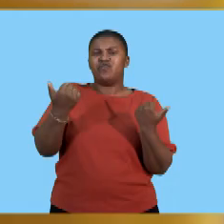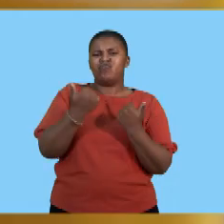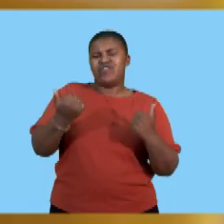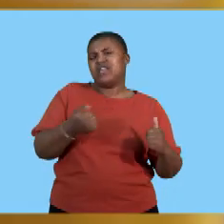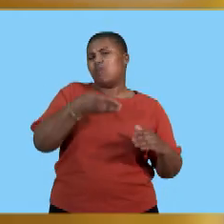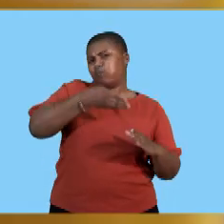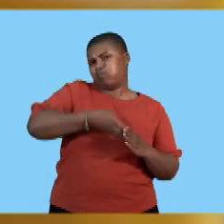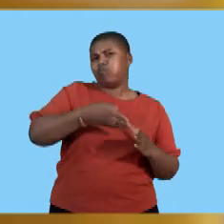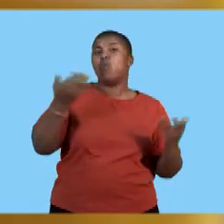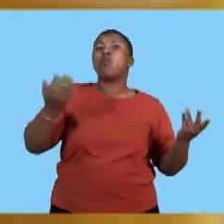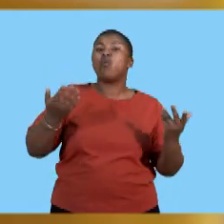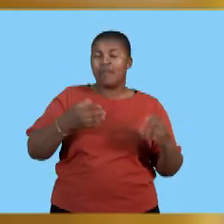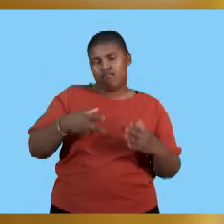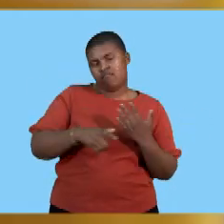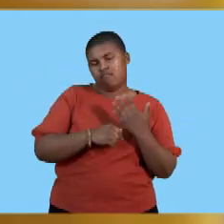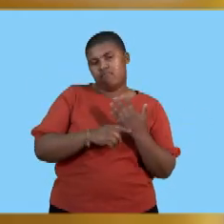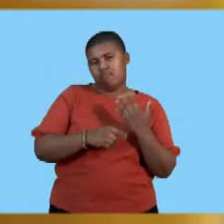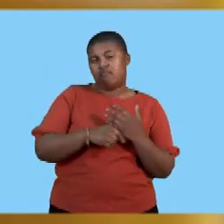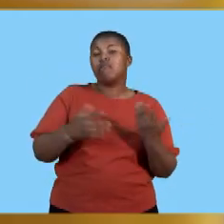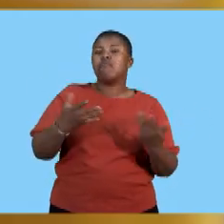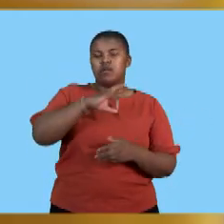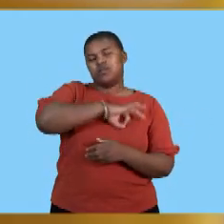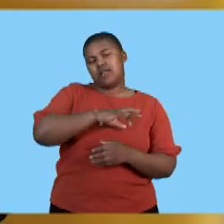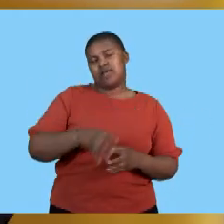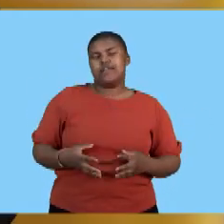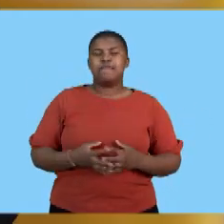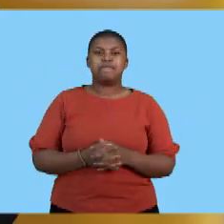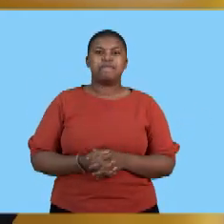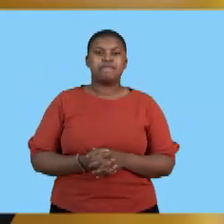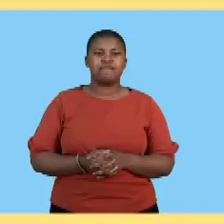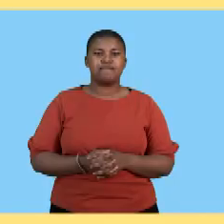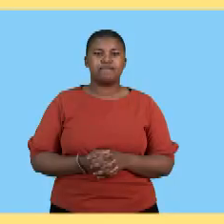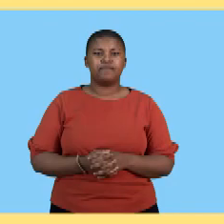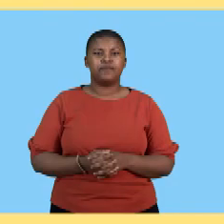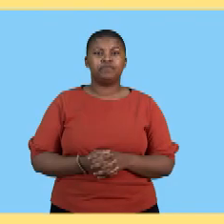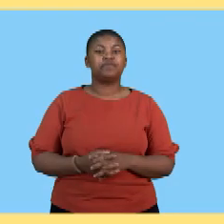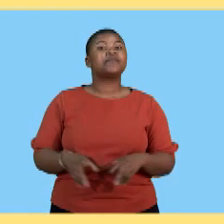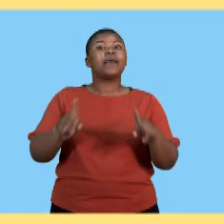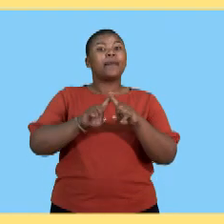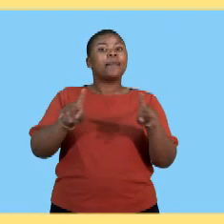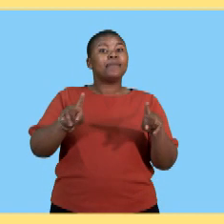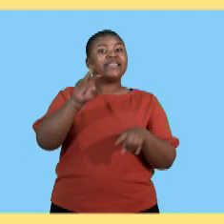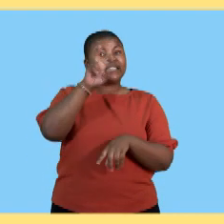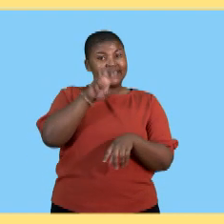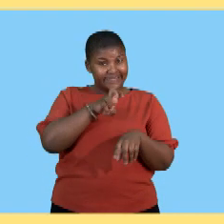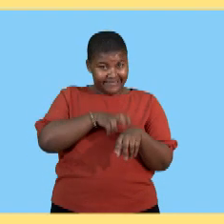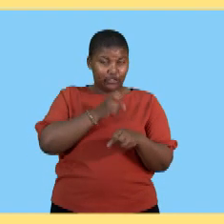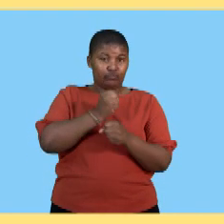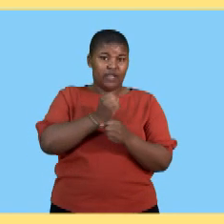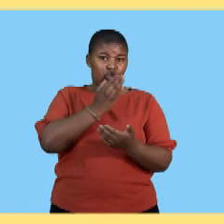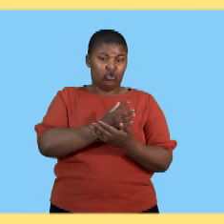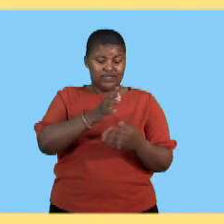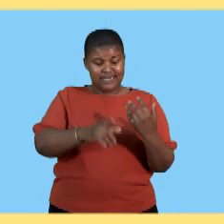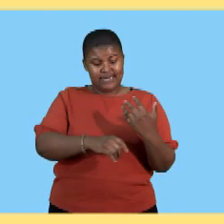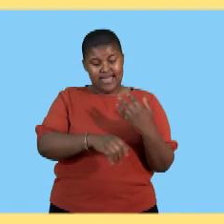the deductions are inside the gross salary. But we will need to record what are known